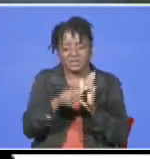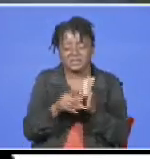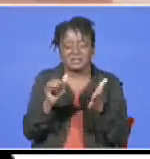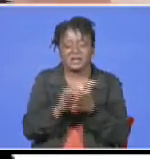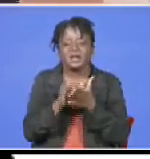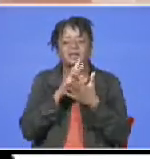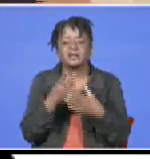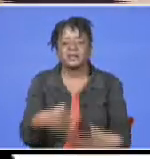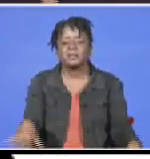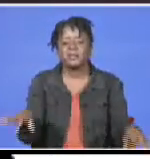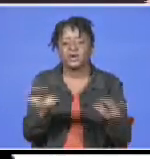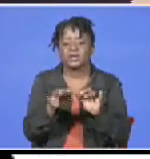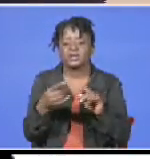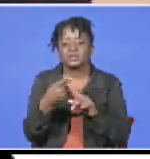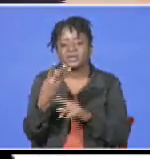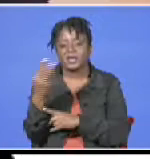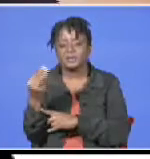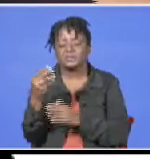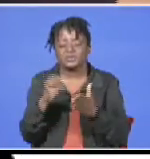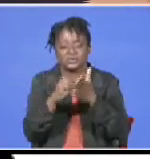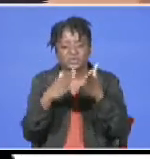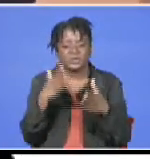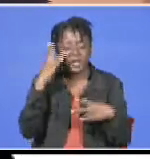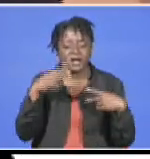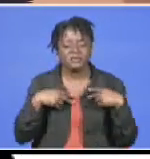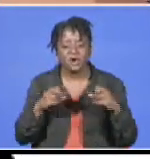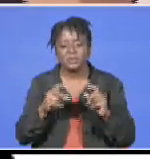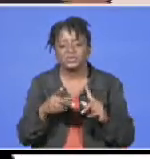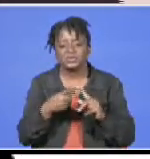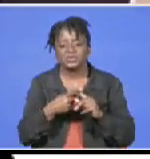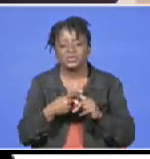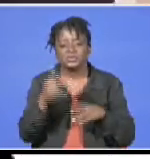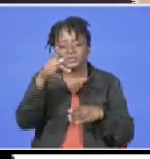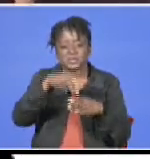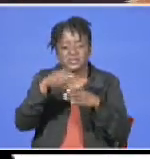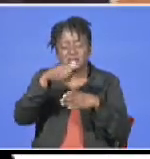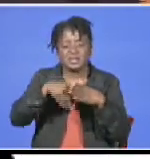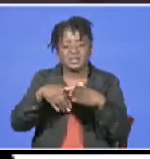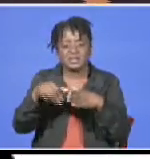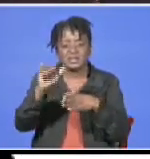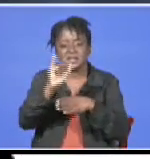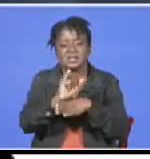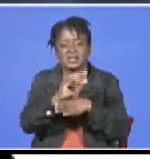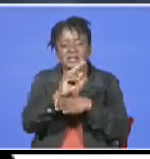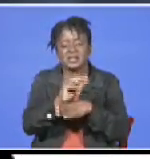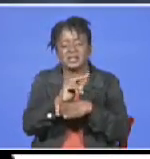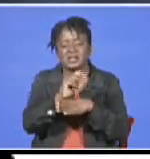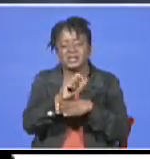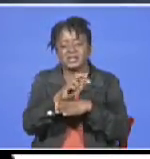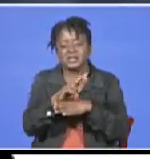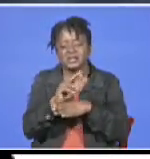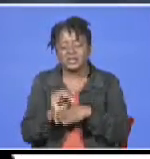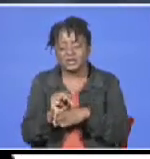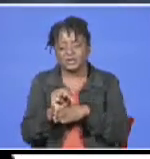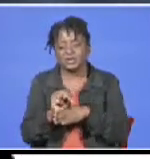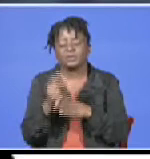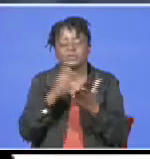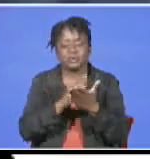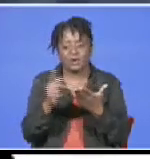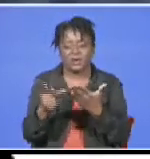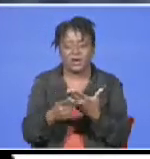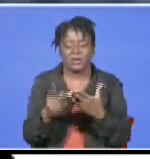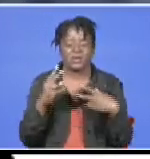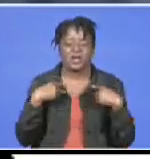to them. Students will also have an opportunity to take part in an internship program. We have plans for